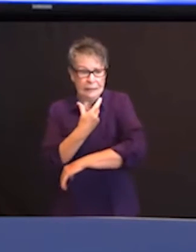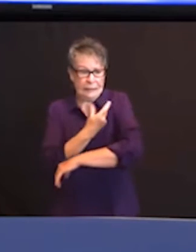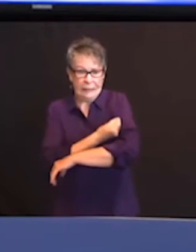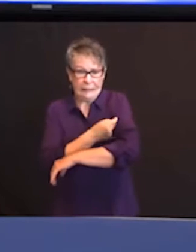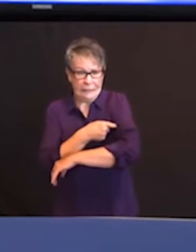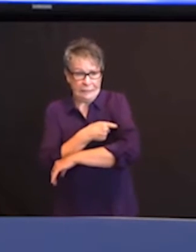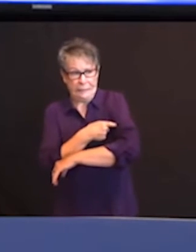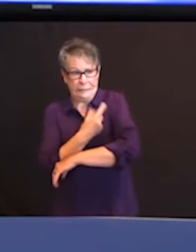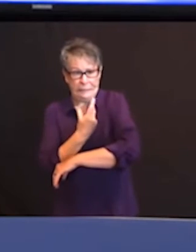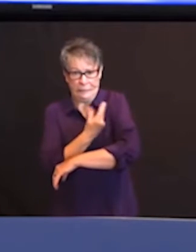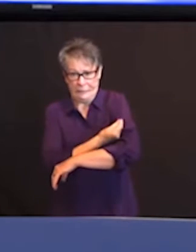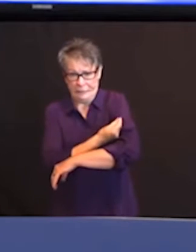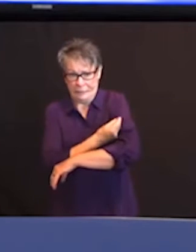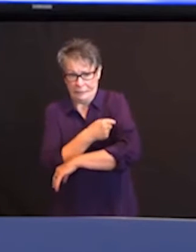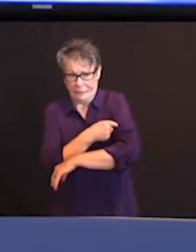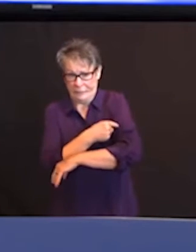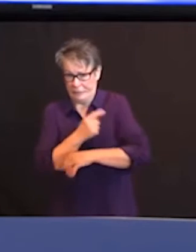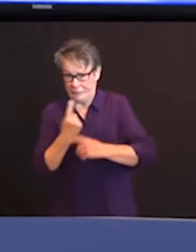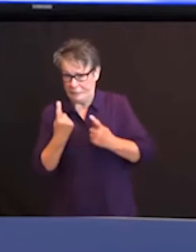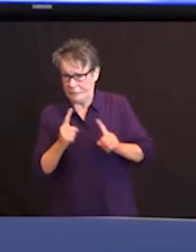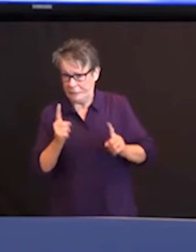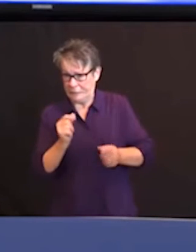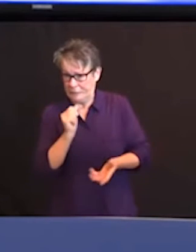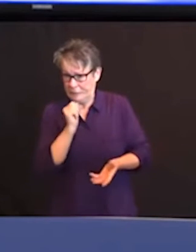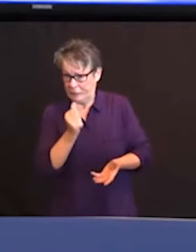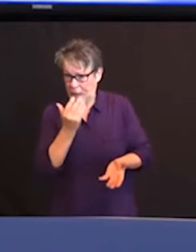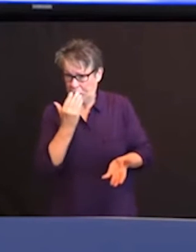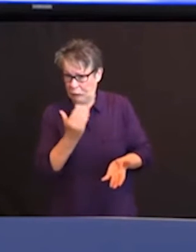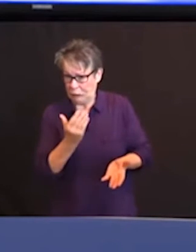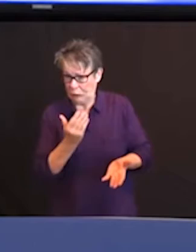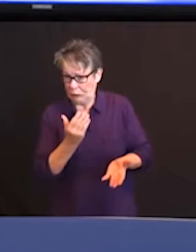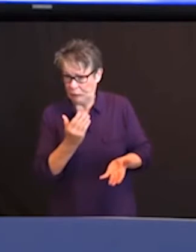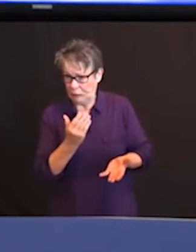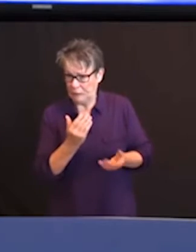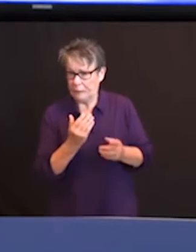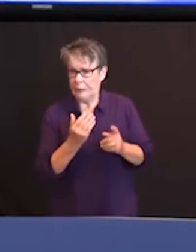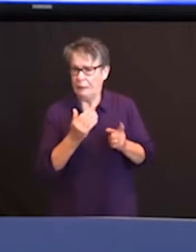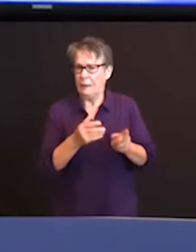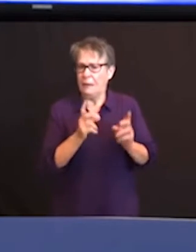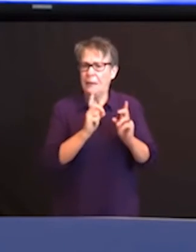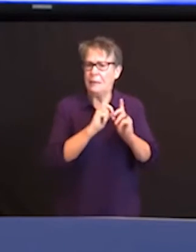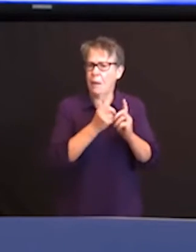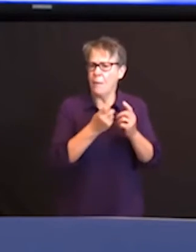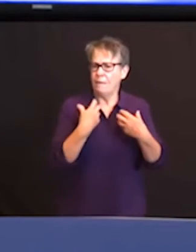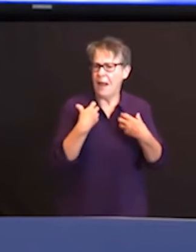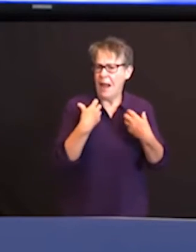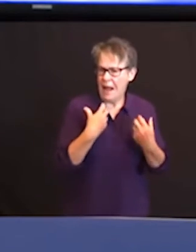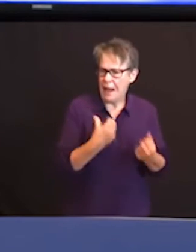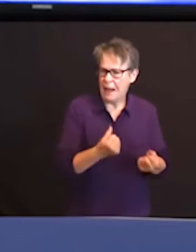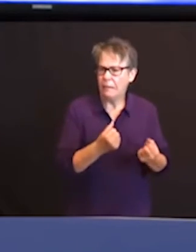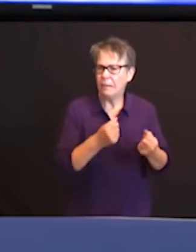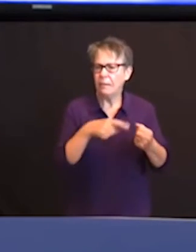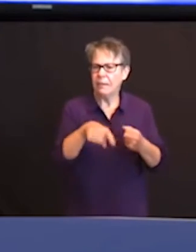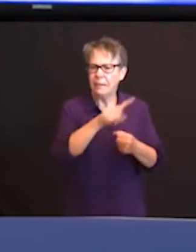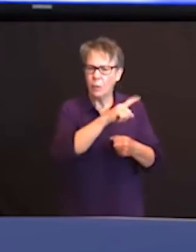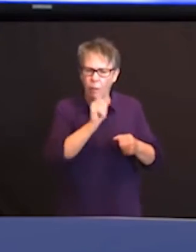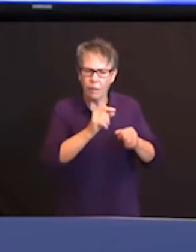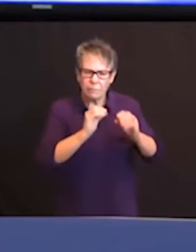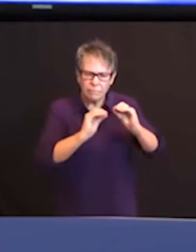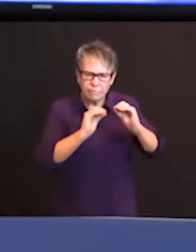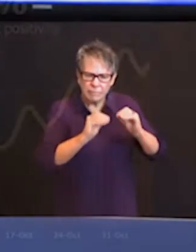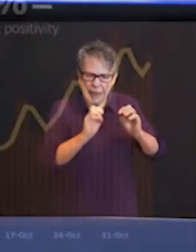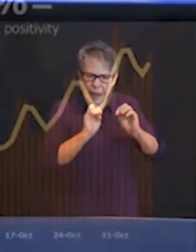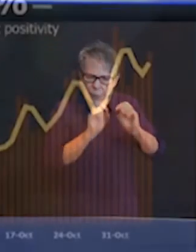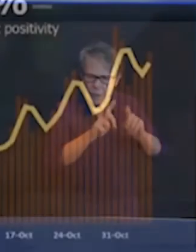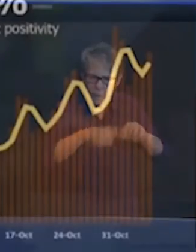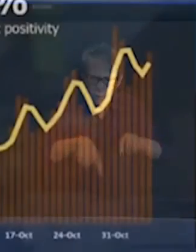For weeks, New Jersey Health Commissioner Judith Persichelli has been telling us that as we get into the fall season, COVID-19 numbers in the Garden State